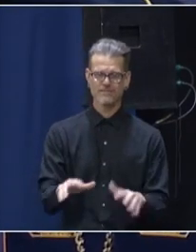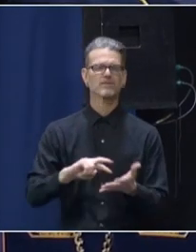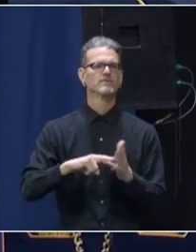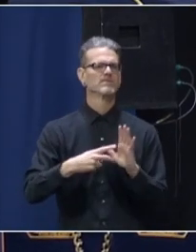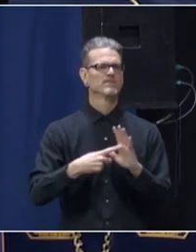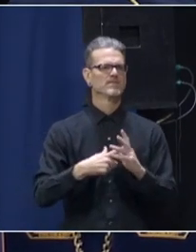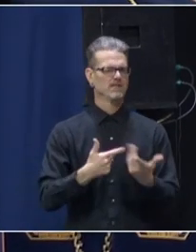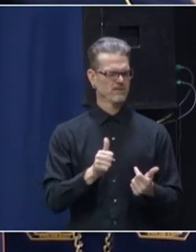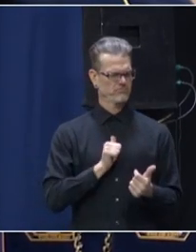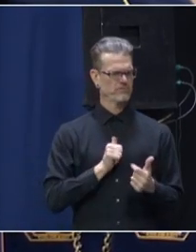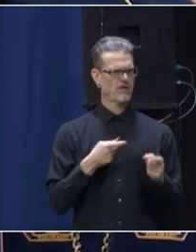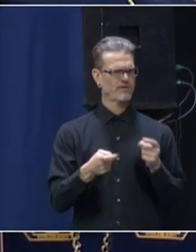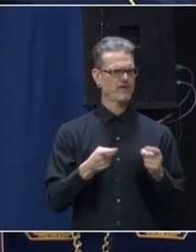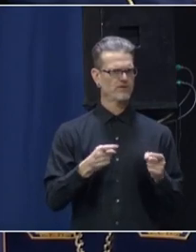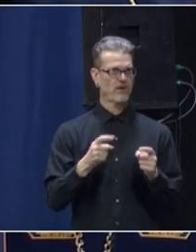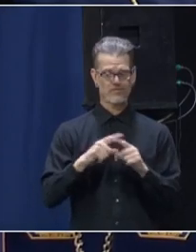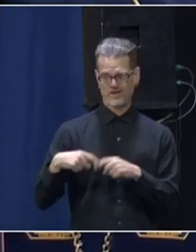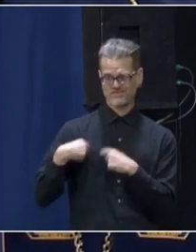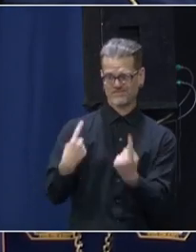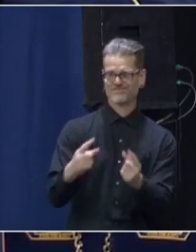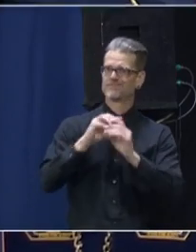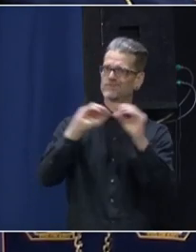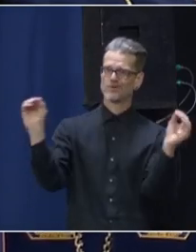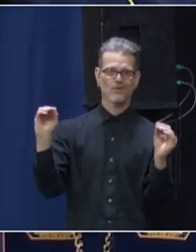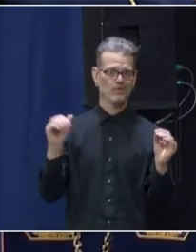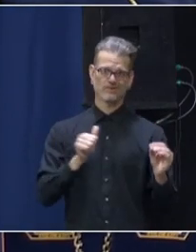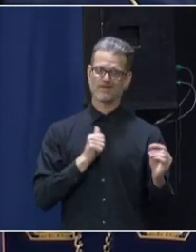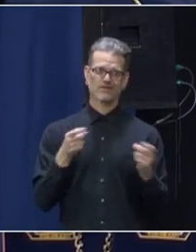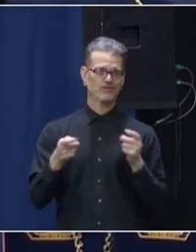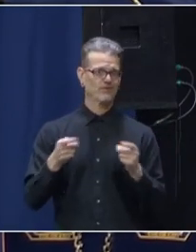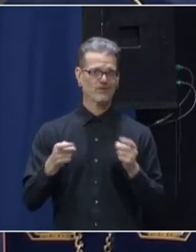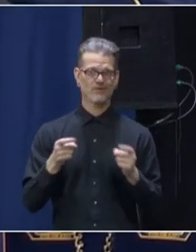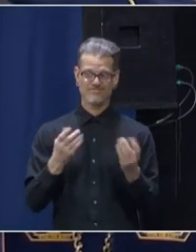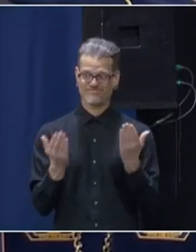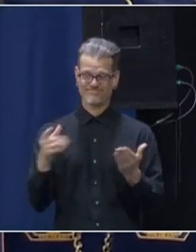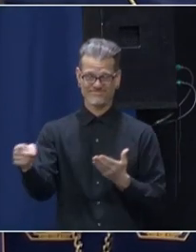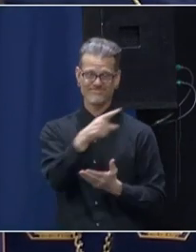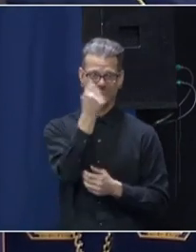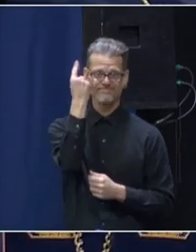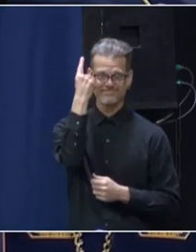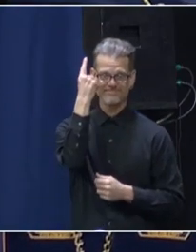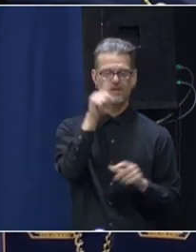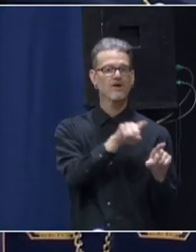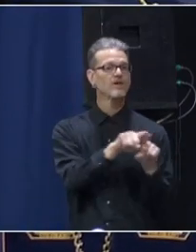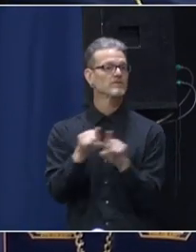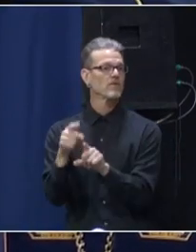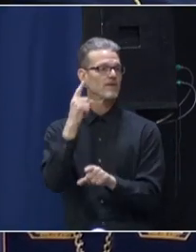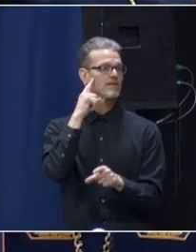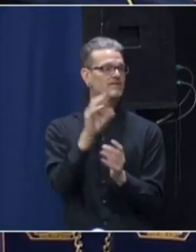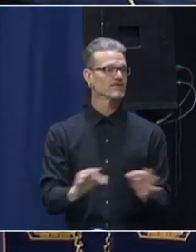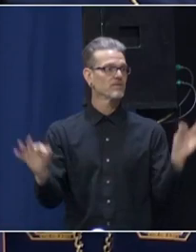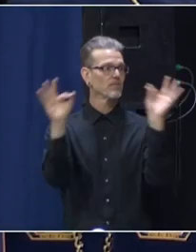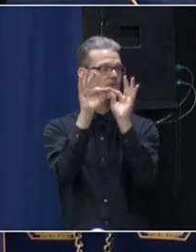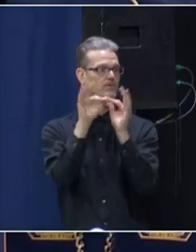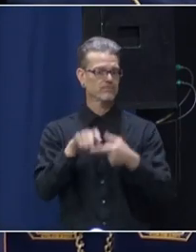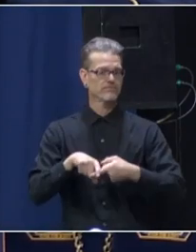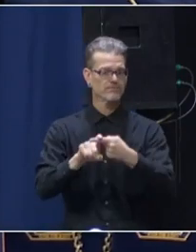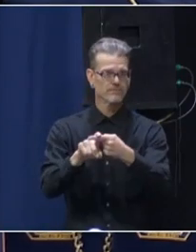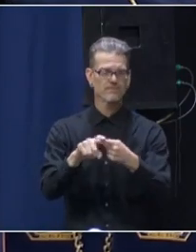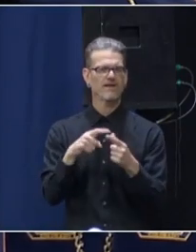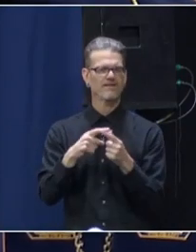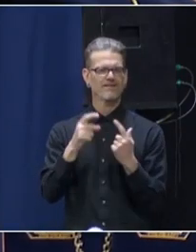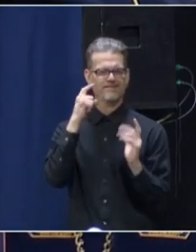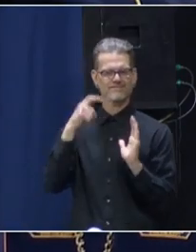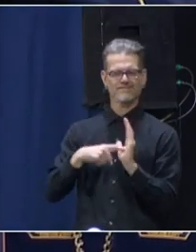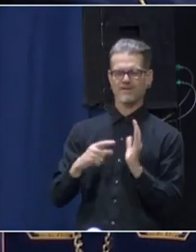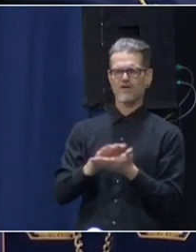than I had most of college, as I'm sure most of you can relate to. On another note, I think it's important to stop for a minute to acknowledge how nice it